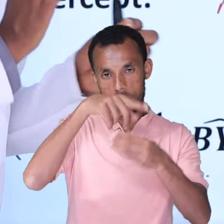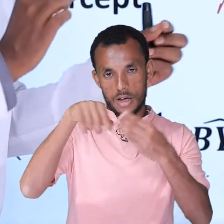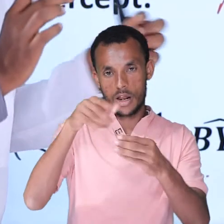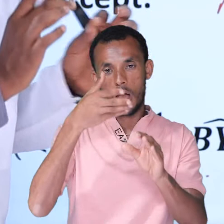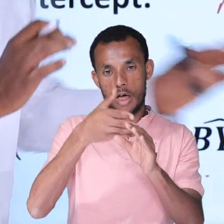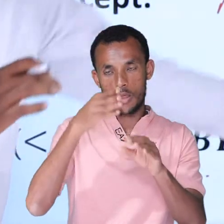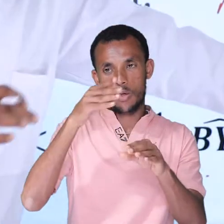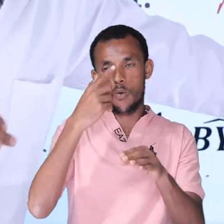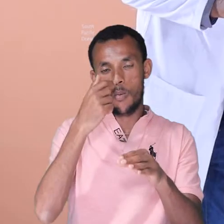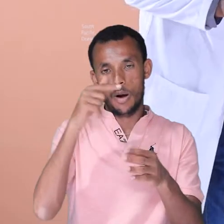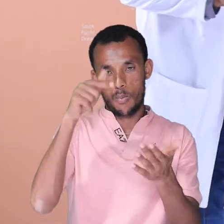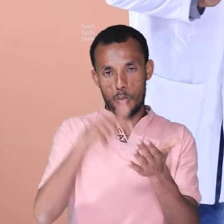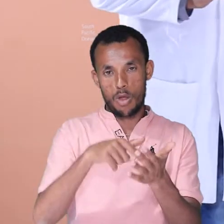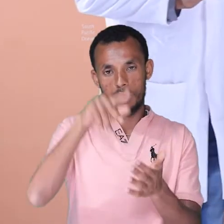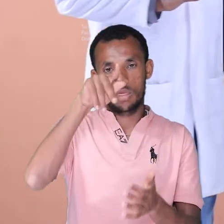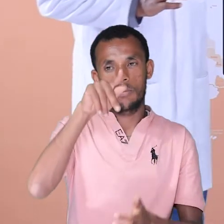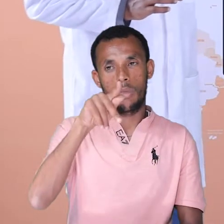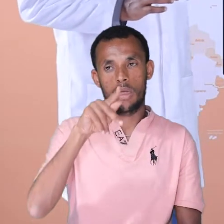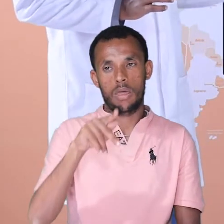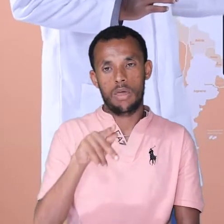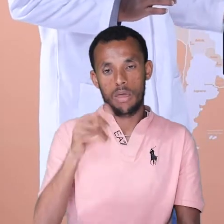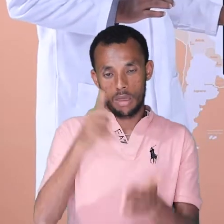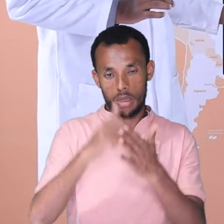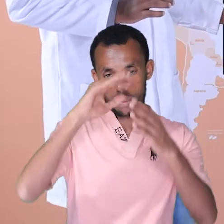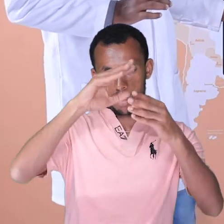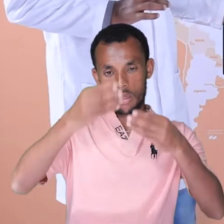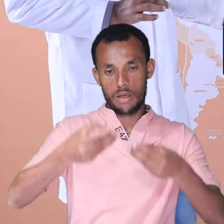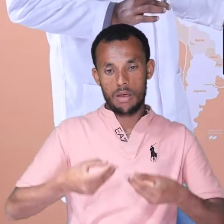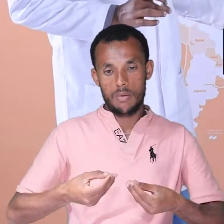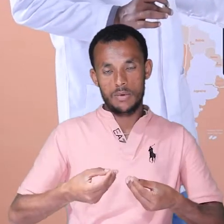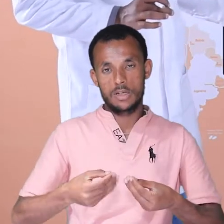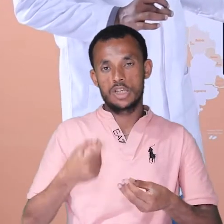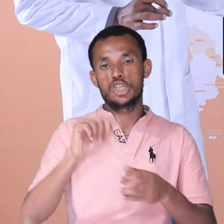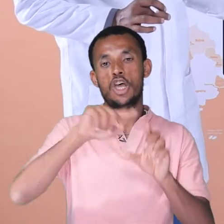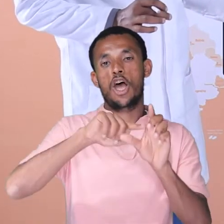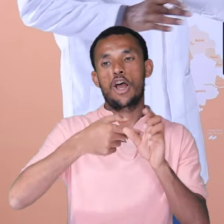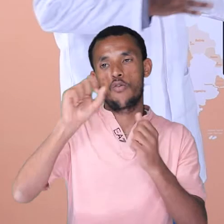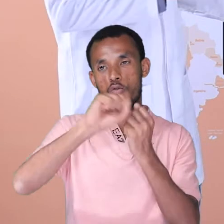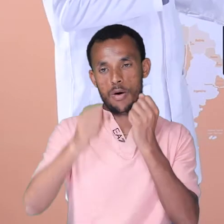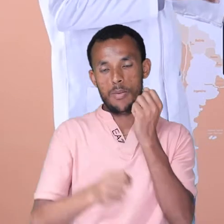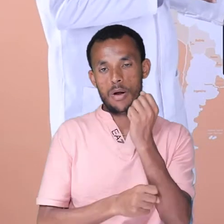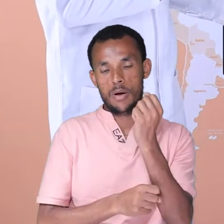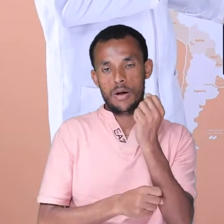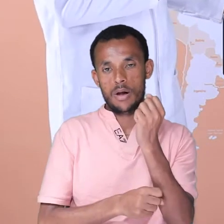at common point P. It gives the angle formed by